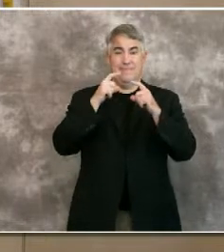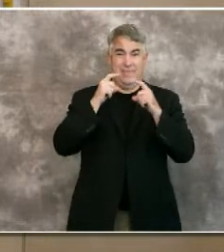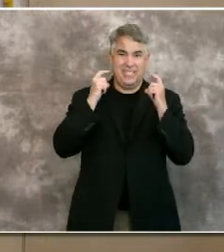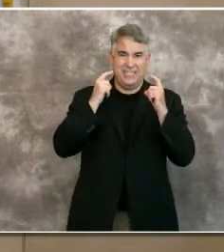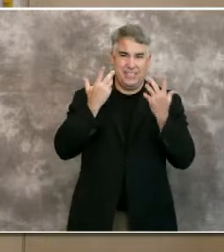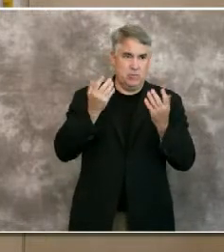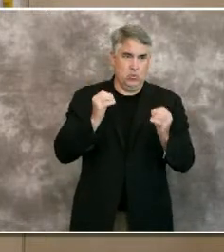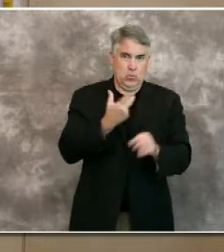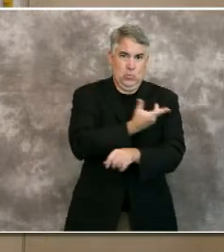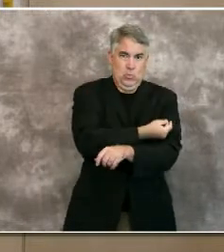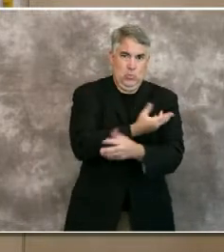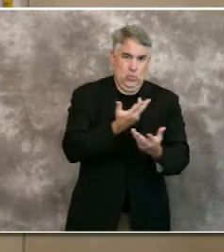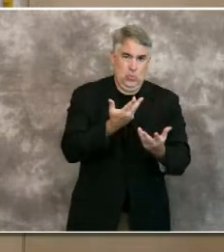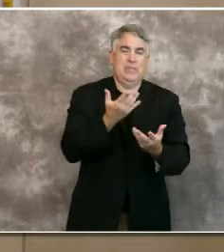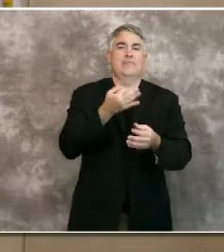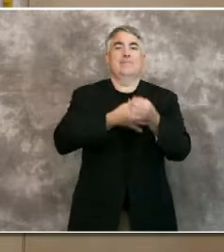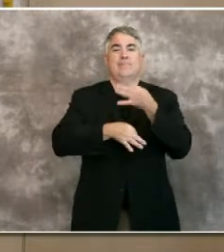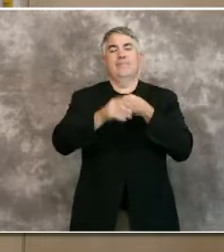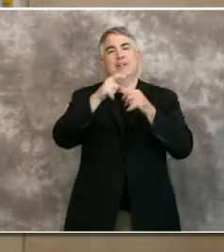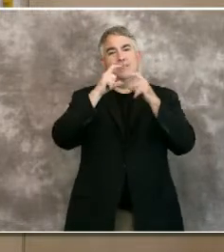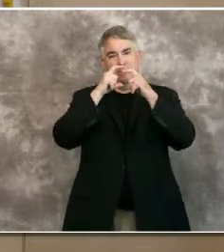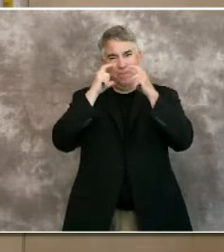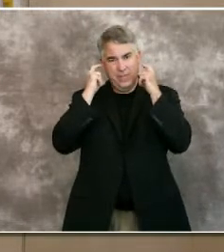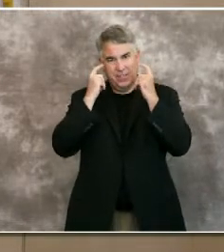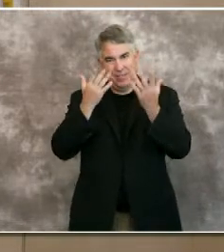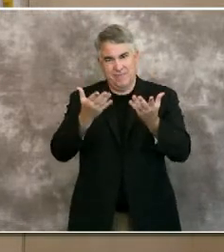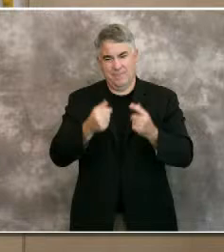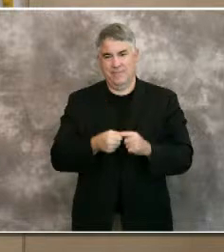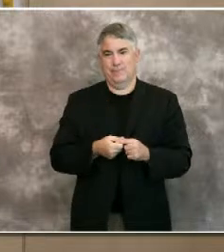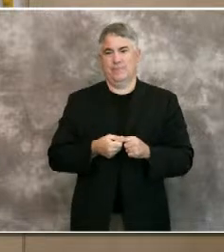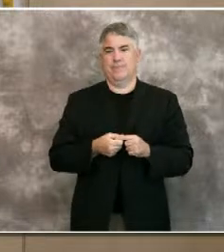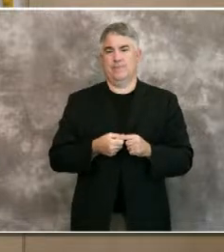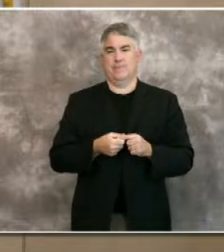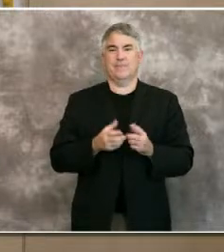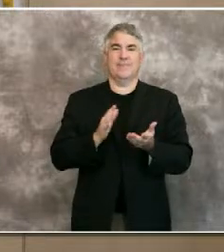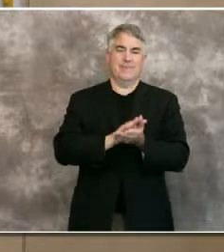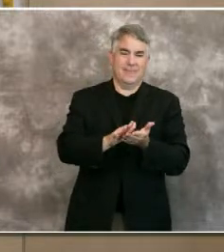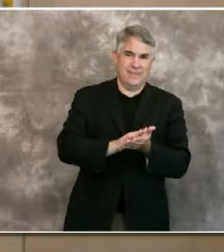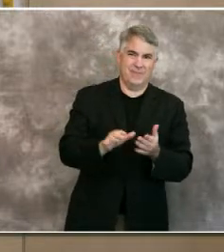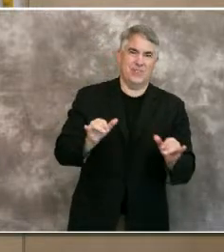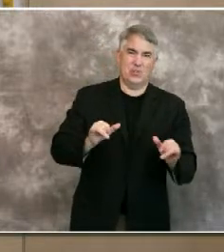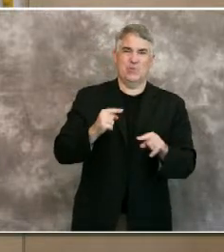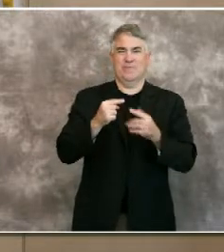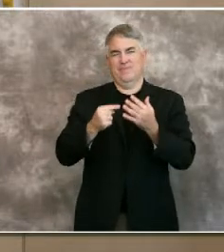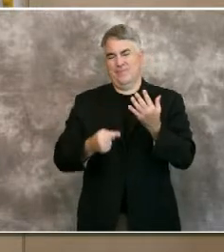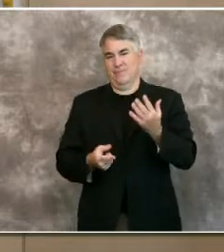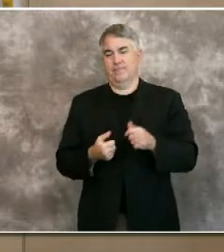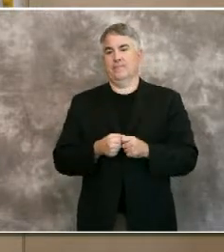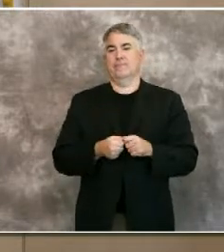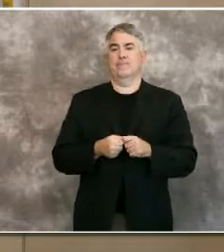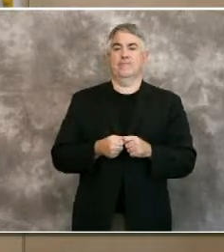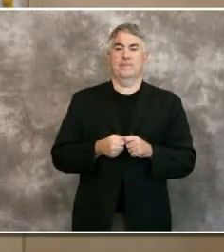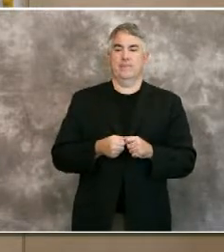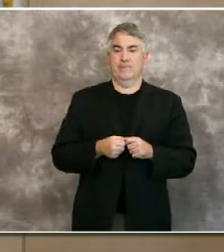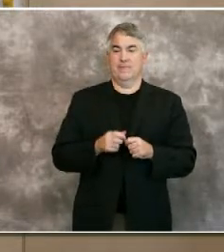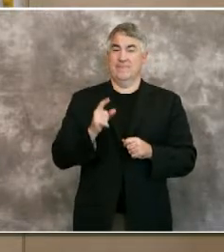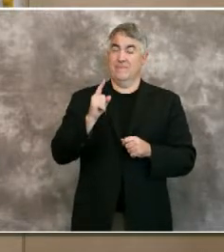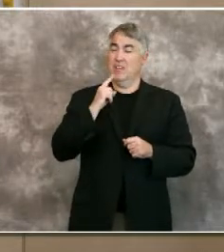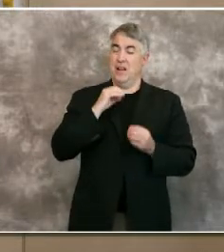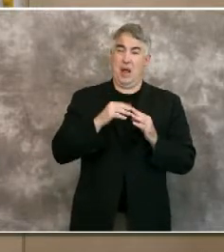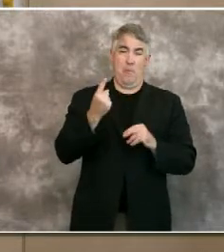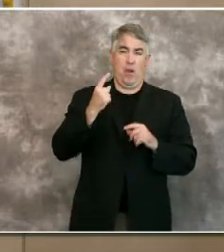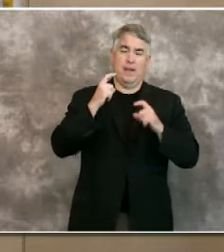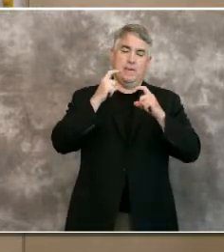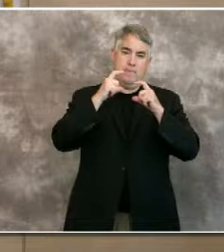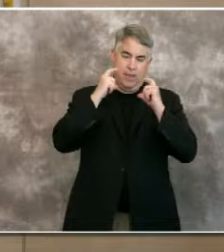to conduct all of the other best practices that we talk about every day. But facial coverings have been proven to prevent the